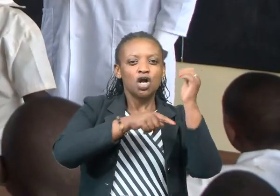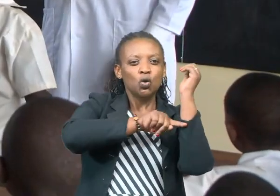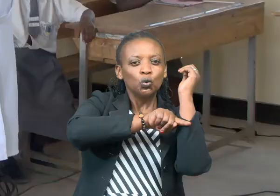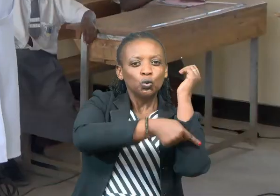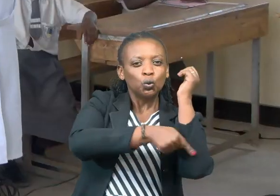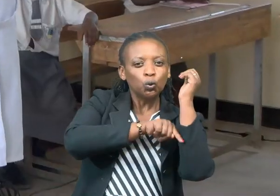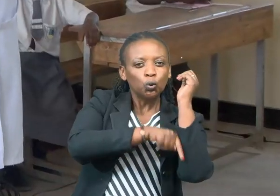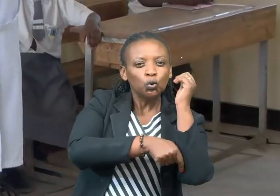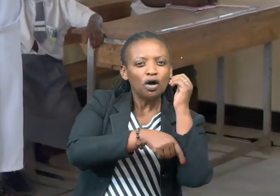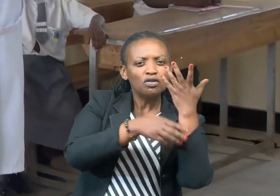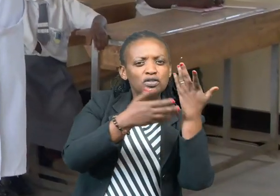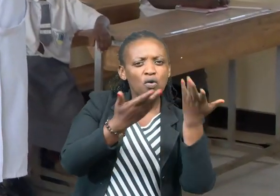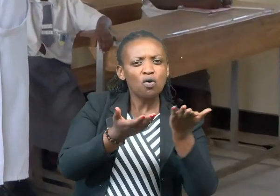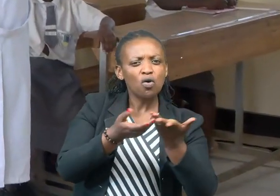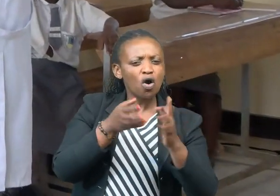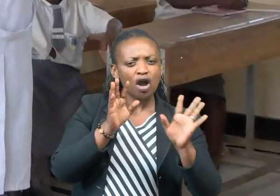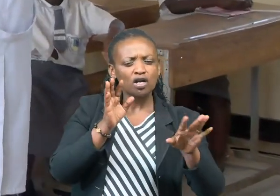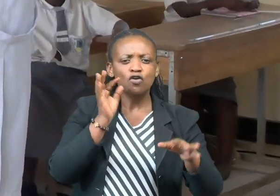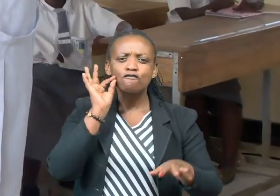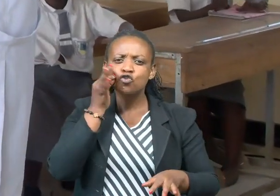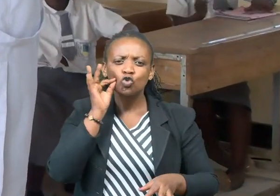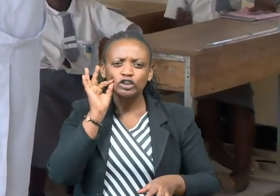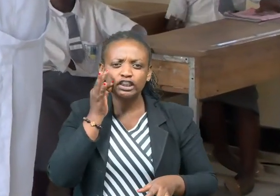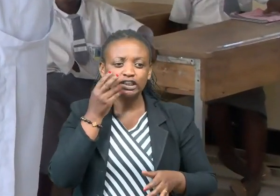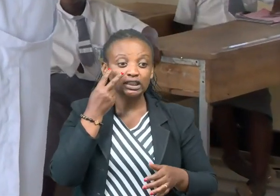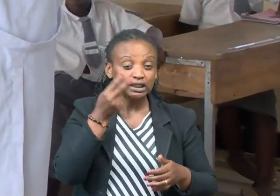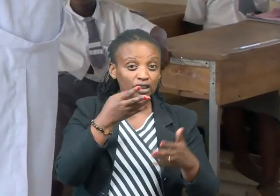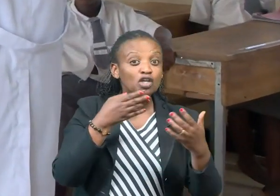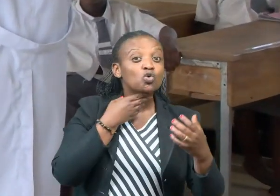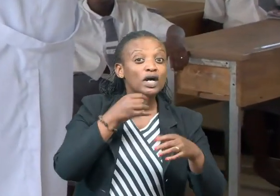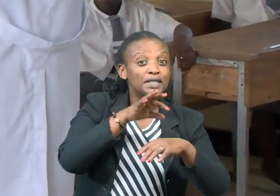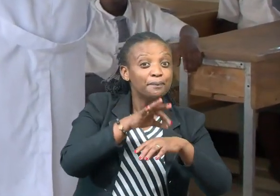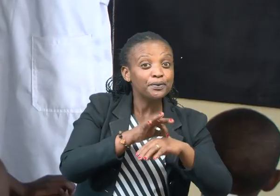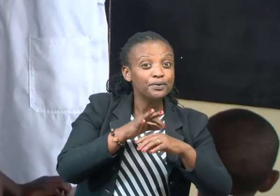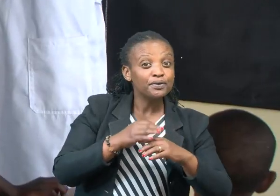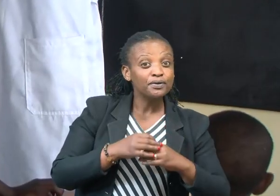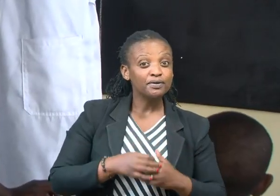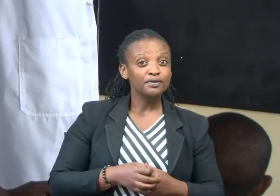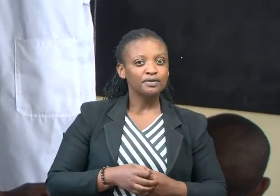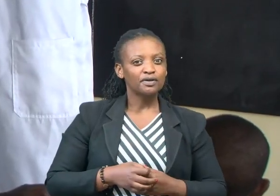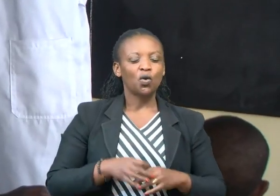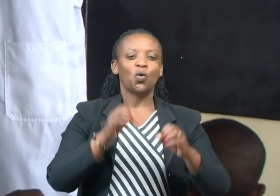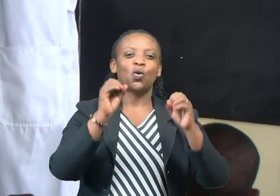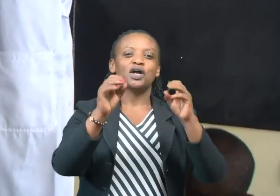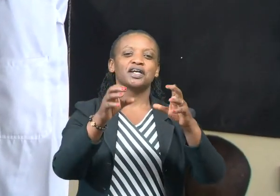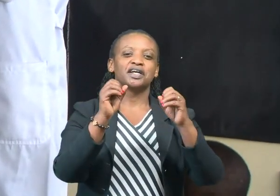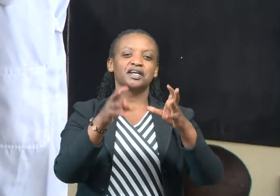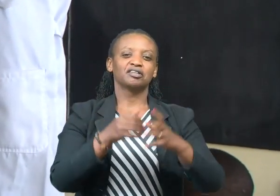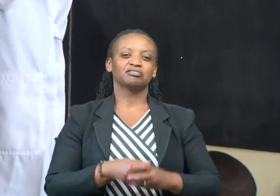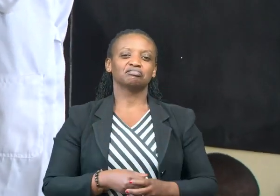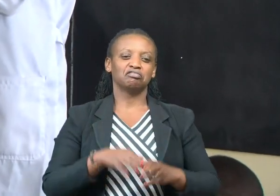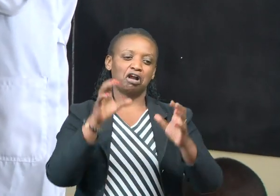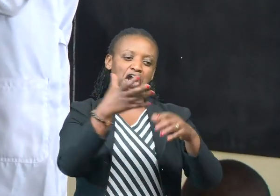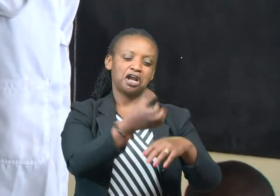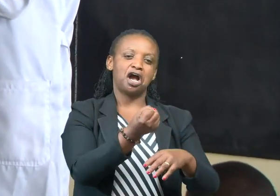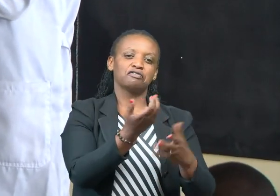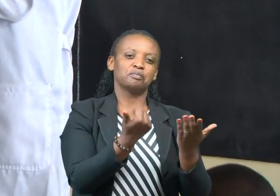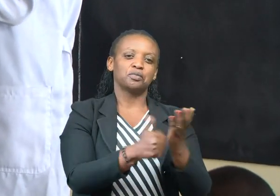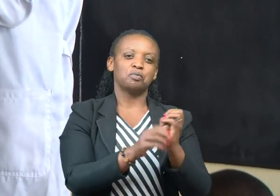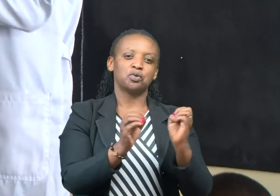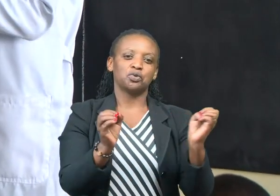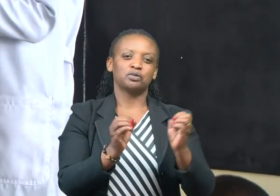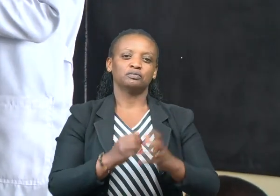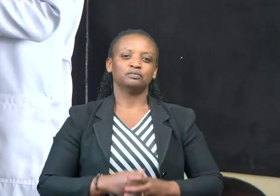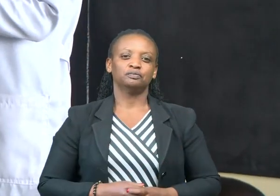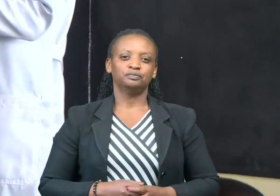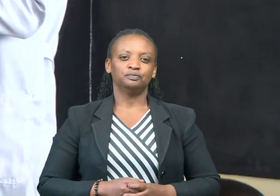Roots. Oh, these are fruits. He has seen a fruit. Would you like to pick it? Yes. Okay. You can have